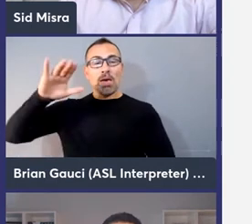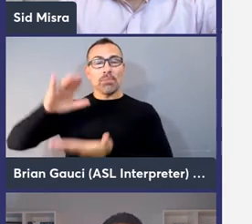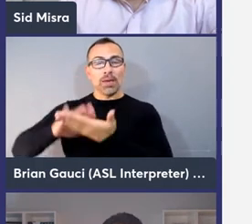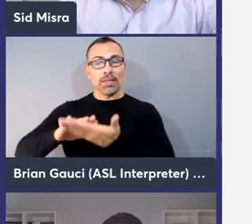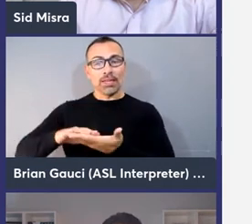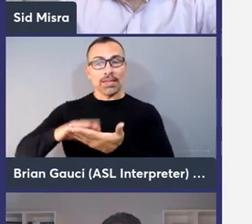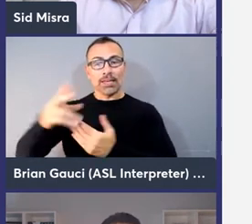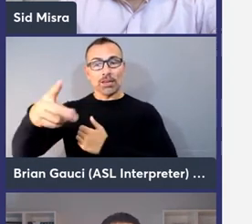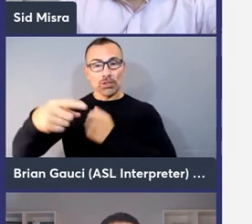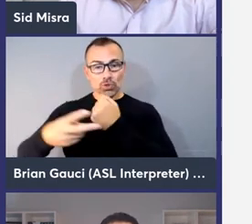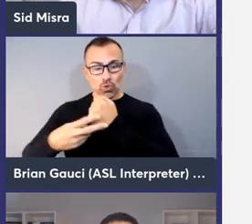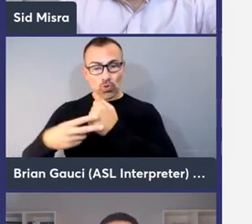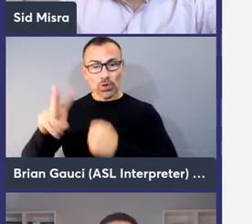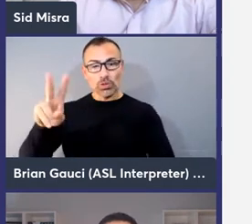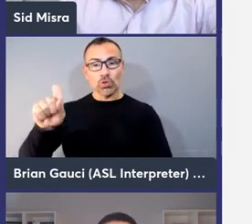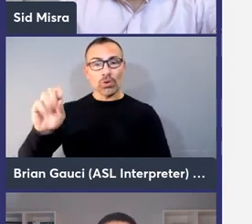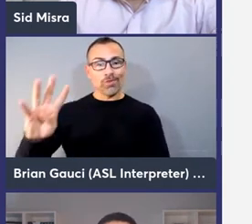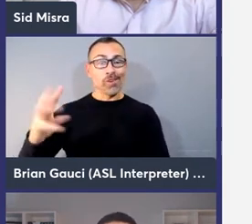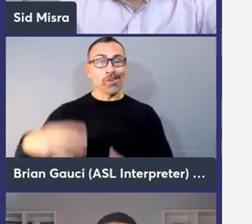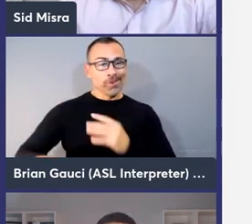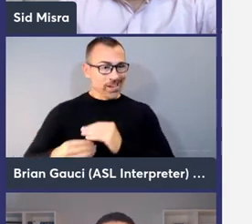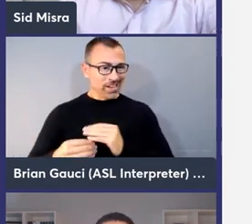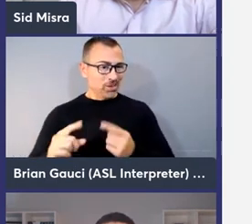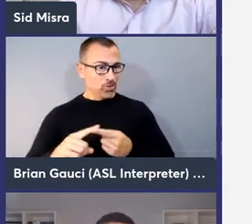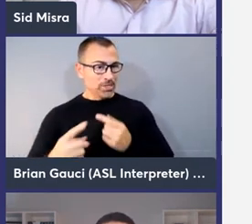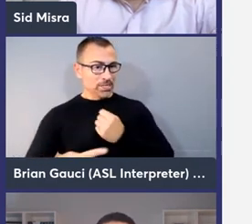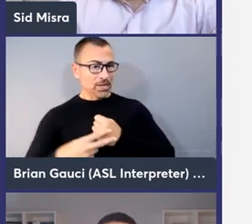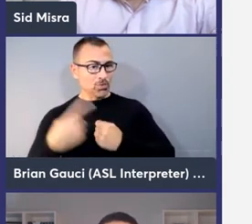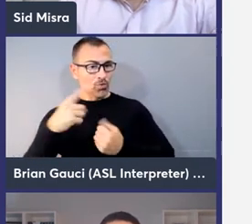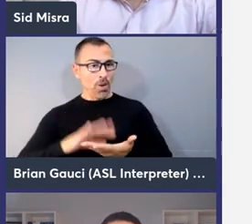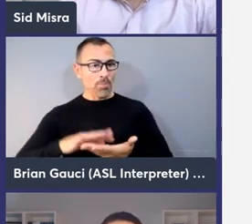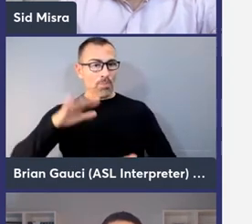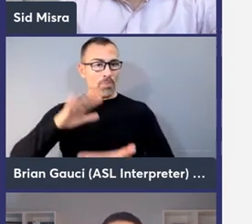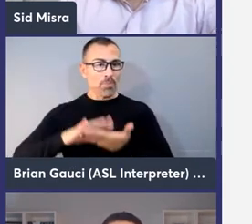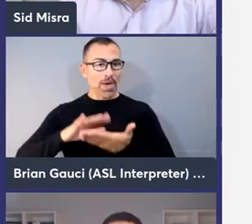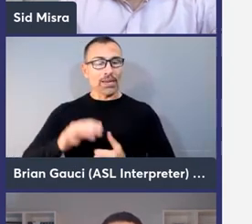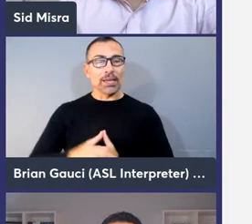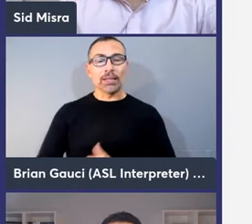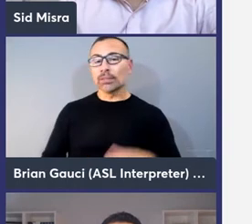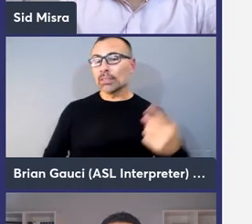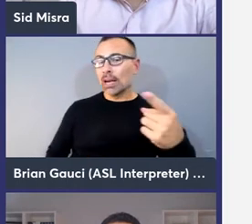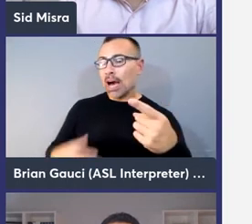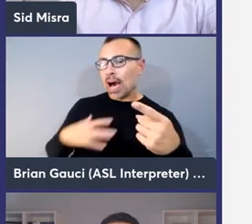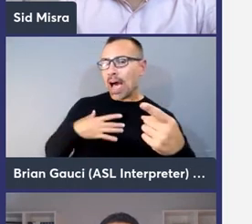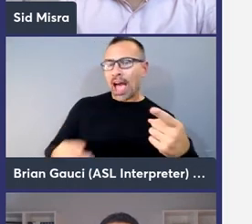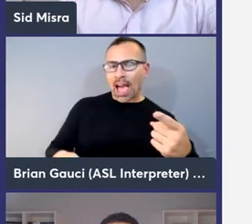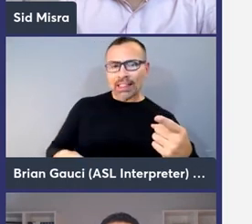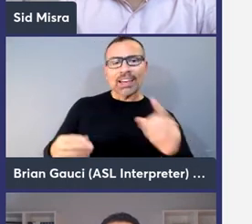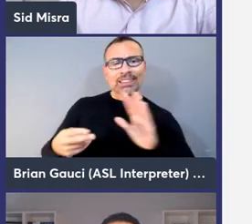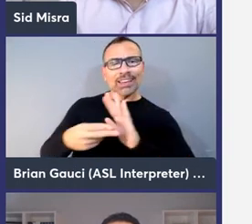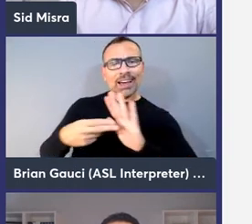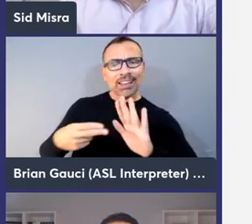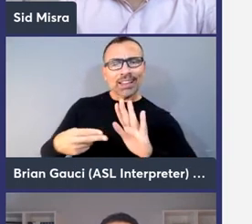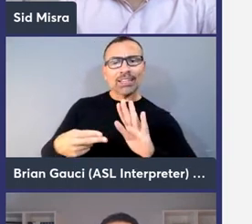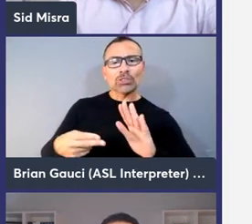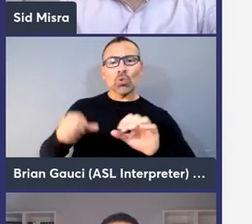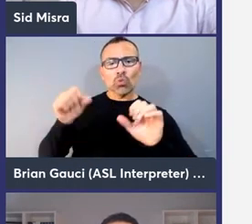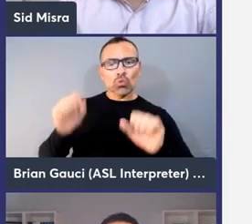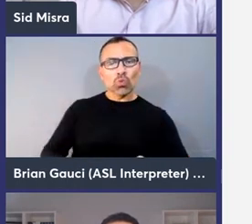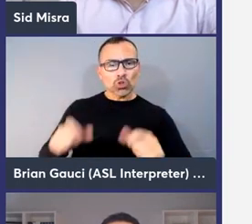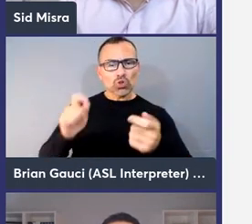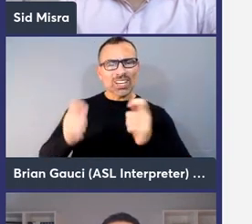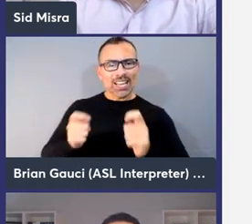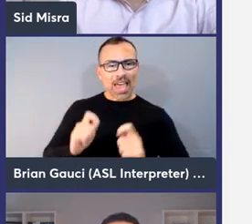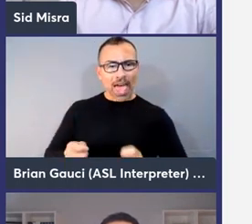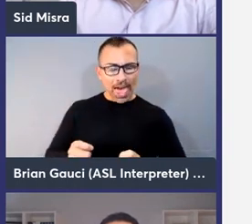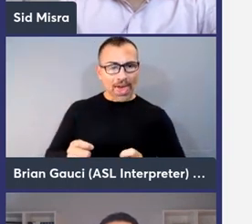I mentioned that we add on to every cache to store the metadata. I like that it highlights what is able to be editable after the